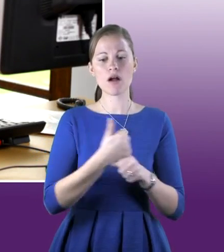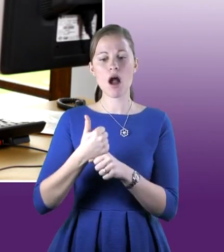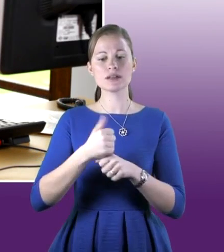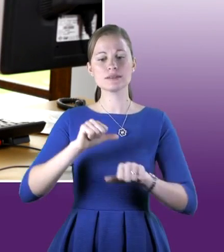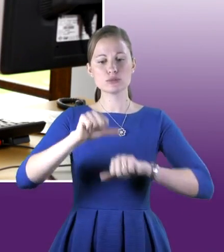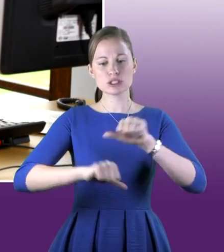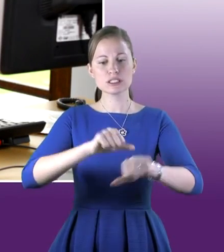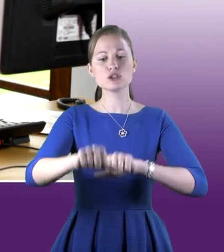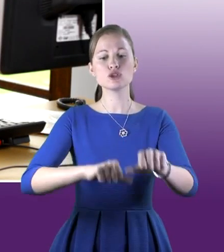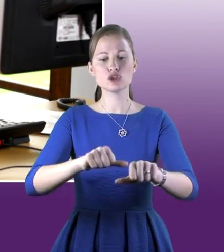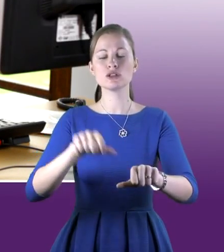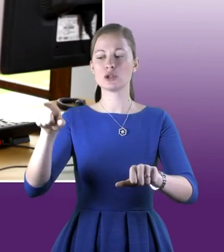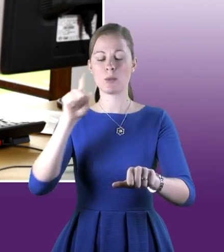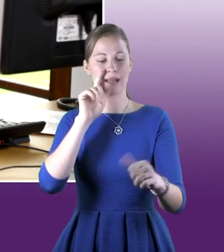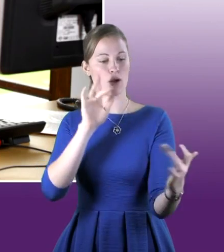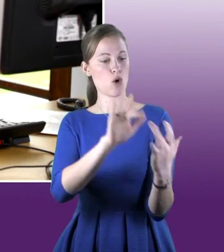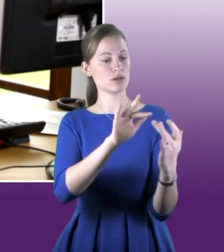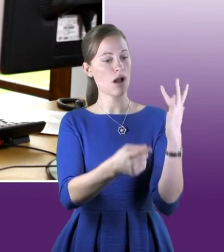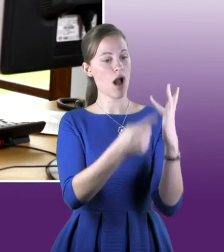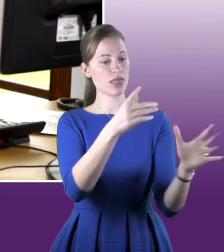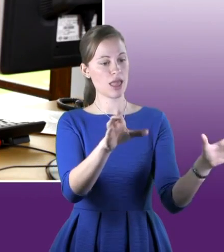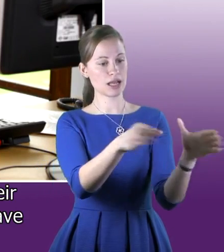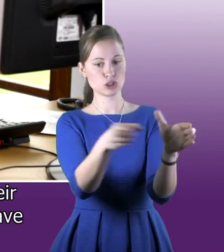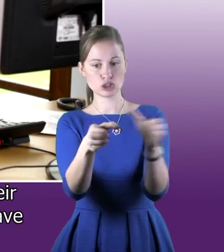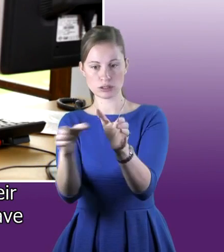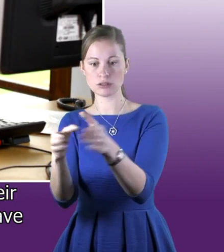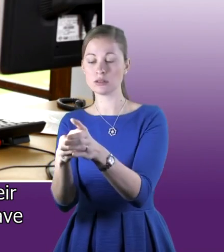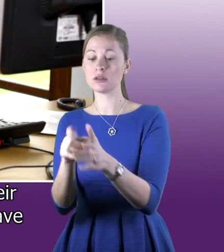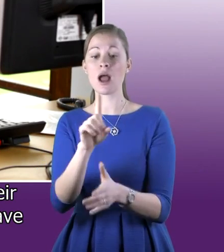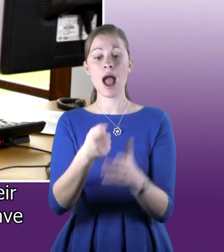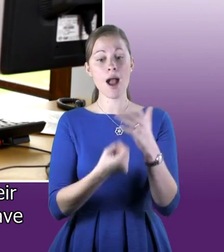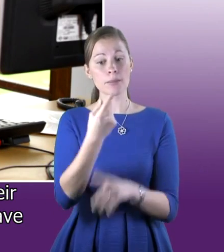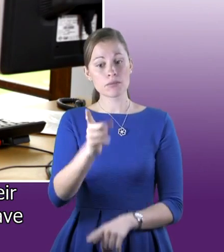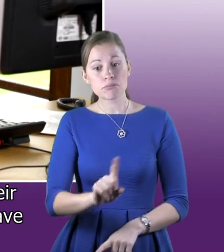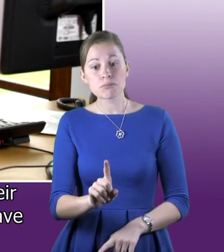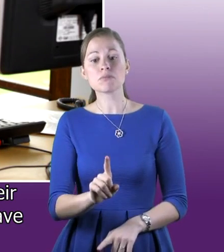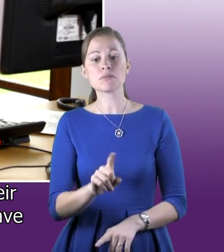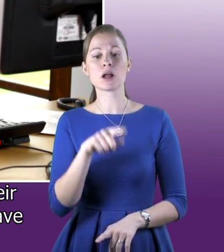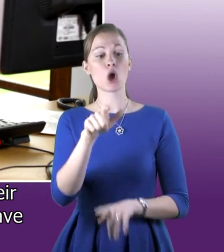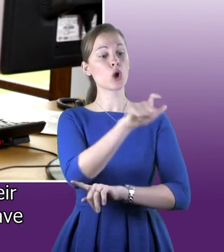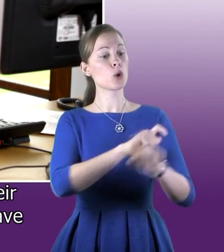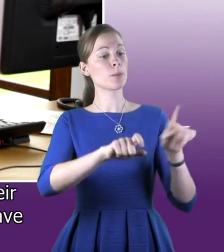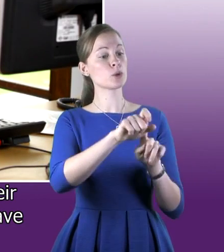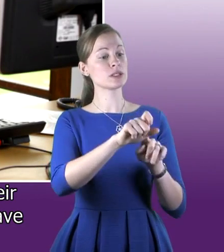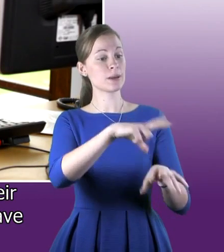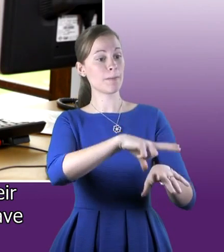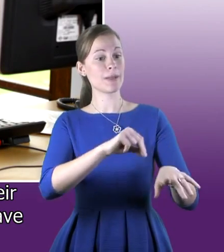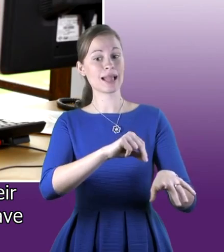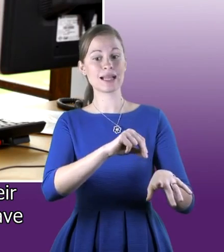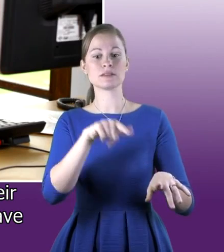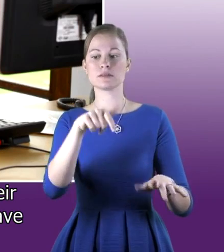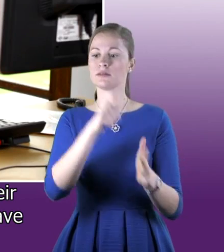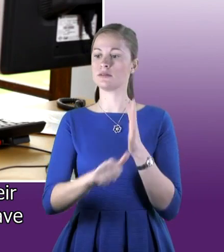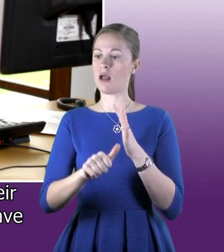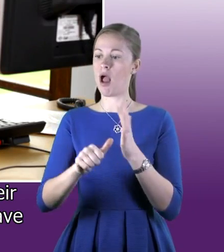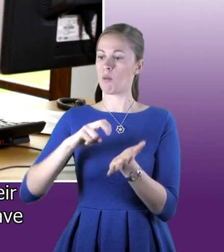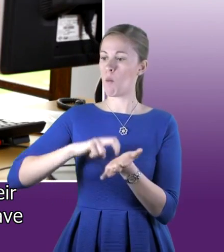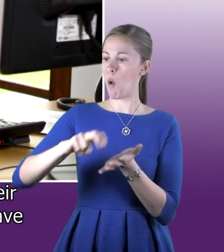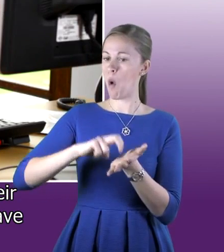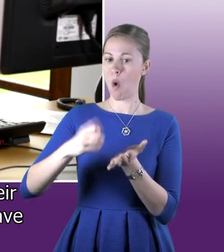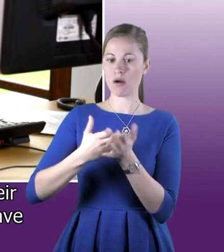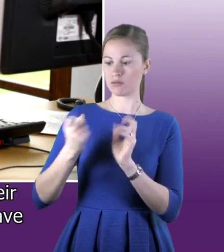and contacted other local agencies. As a result, the community police increased the patrols around